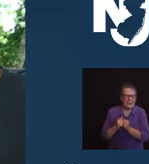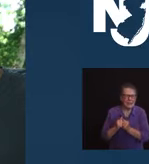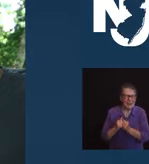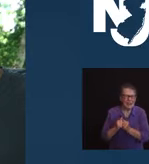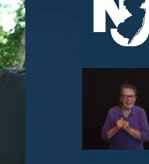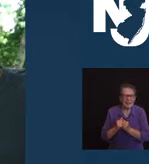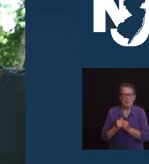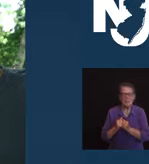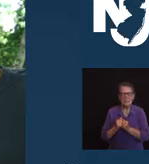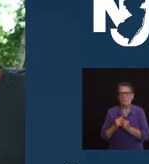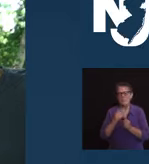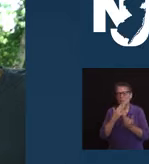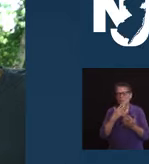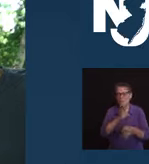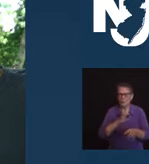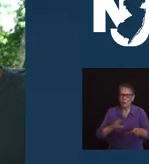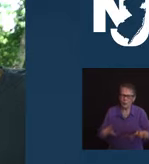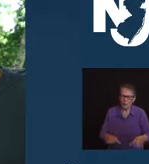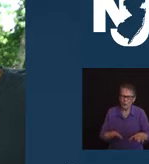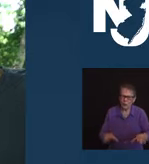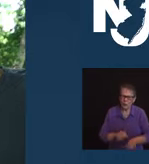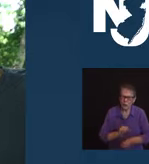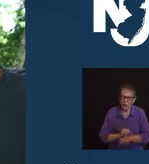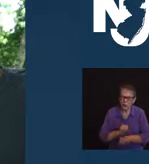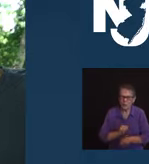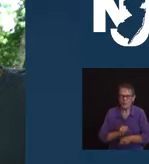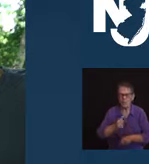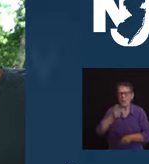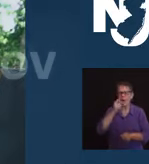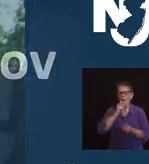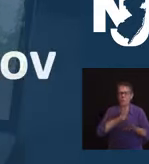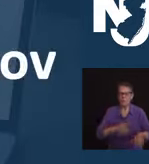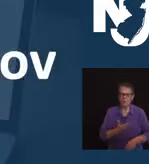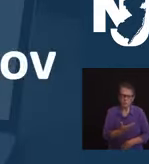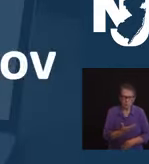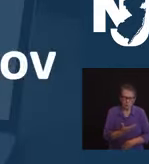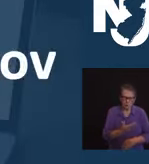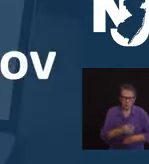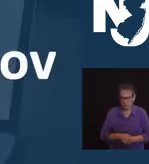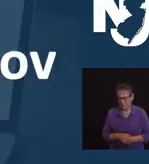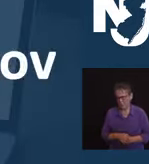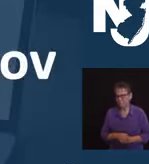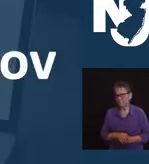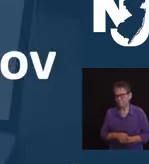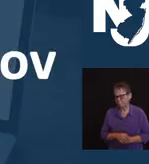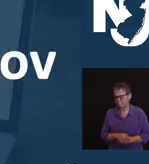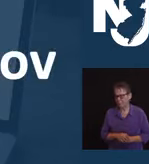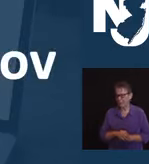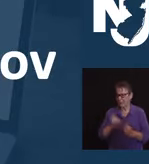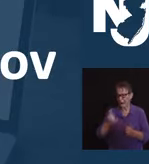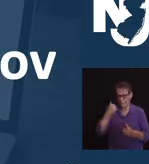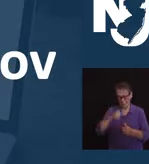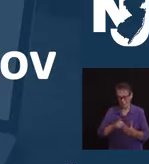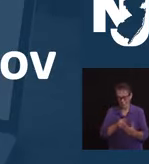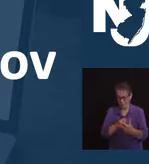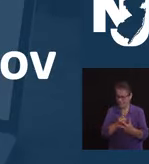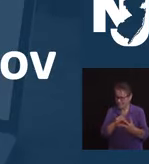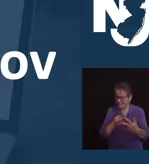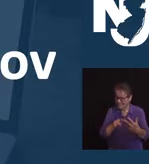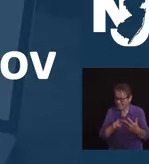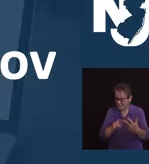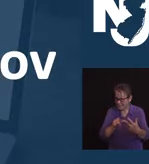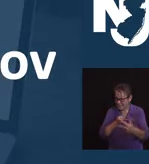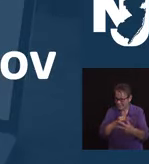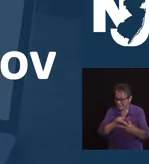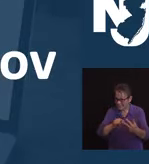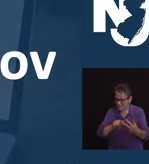others, and may God bless her, her family, and her legacy. So we remember Vincent, Debbie, and Jane, because we all must remember that